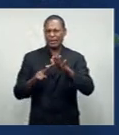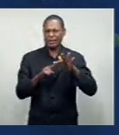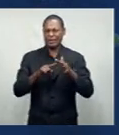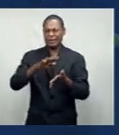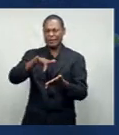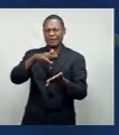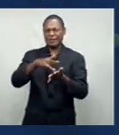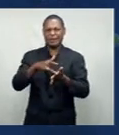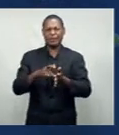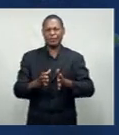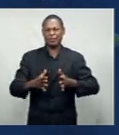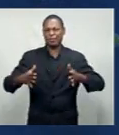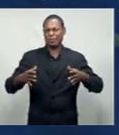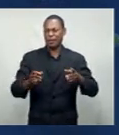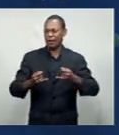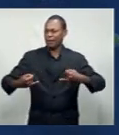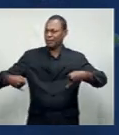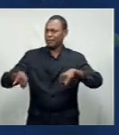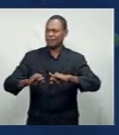interior of the larger islands.